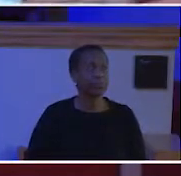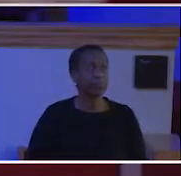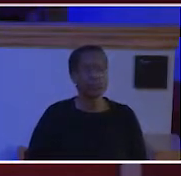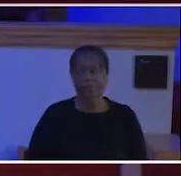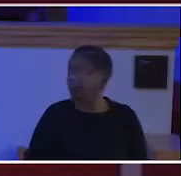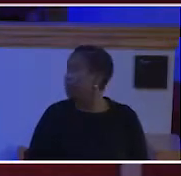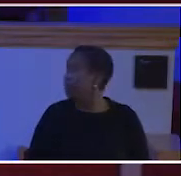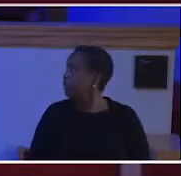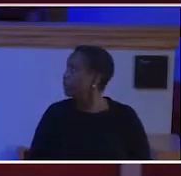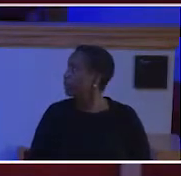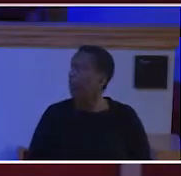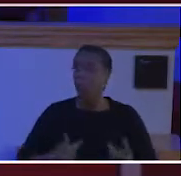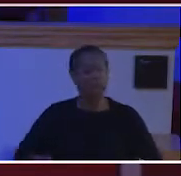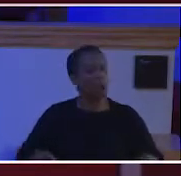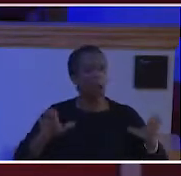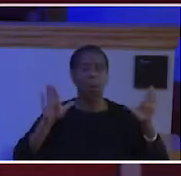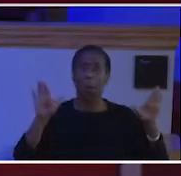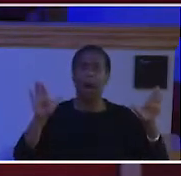What a wonderful change